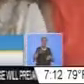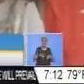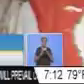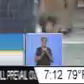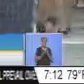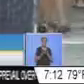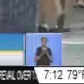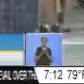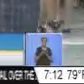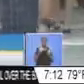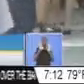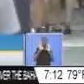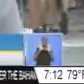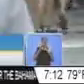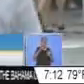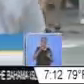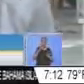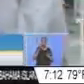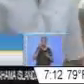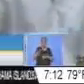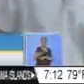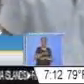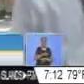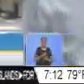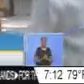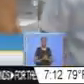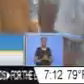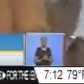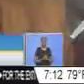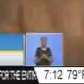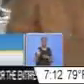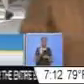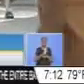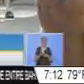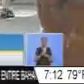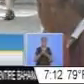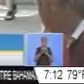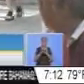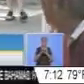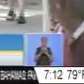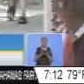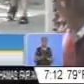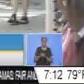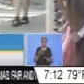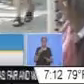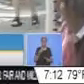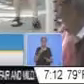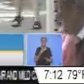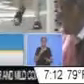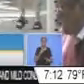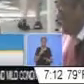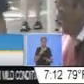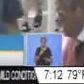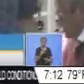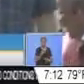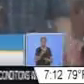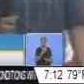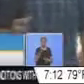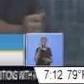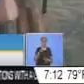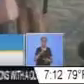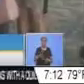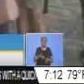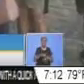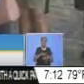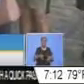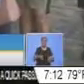is the best day. Well, business owners say they're hopeful of even more business with the anticipated unveiling of the new port of Nassau and